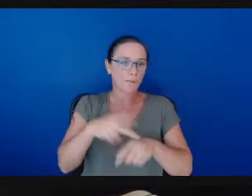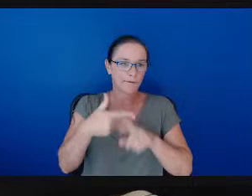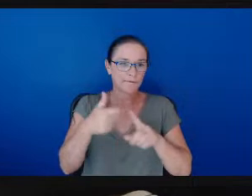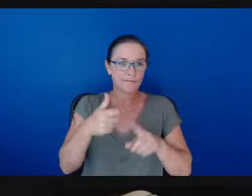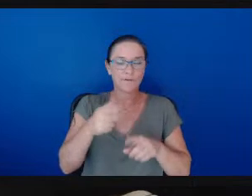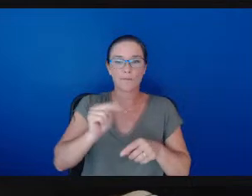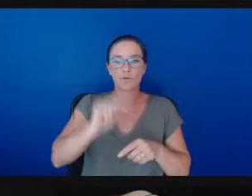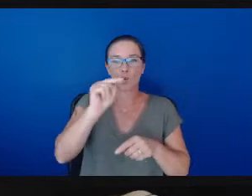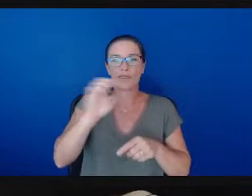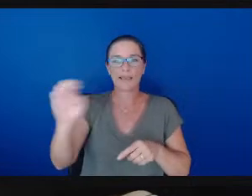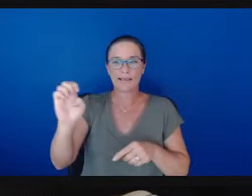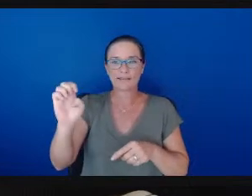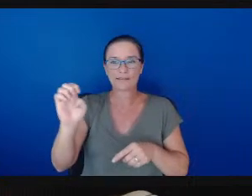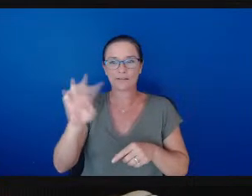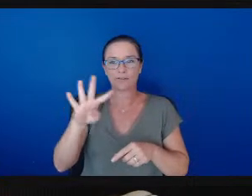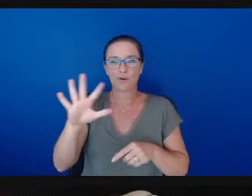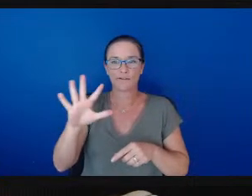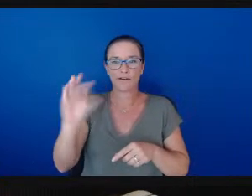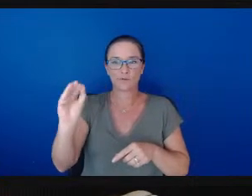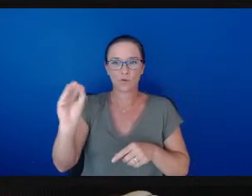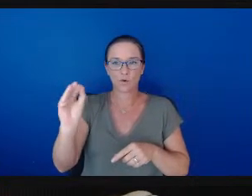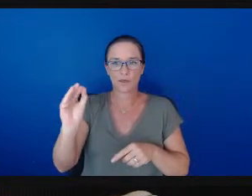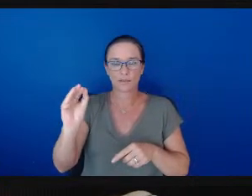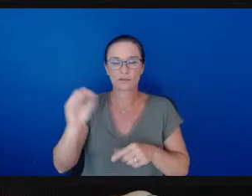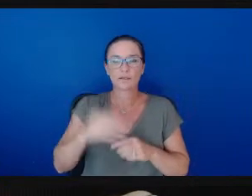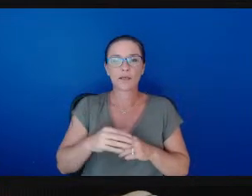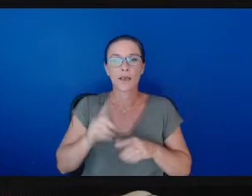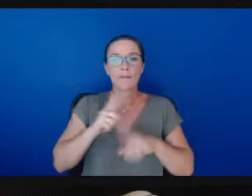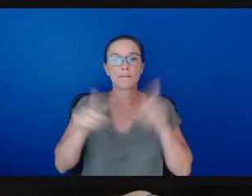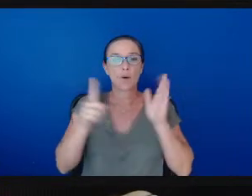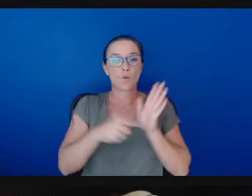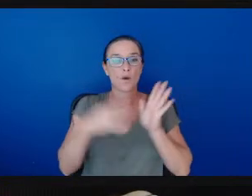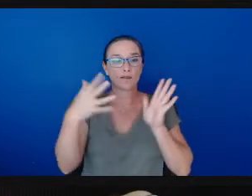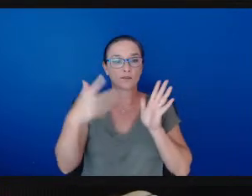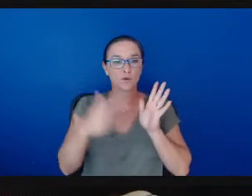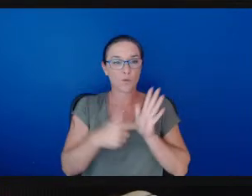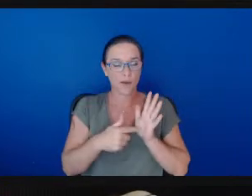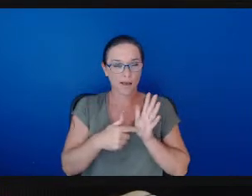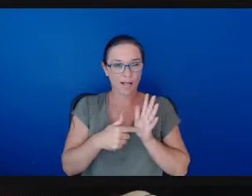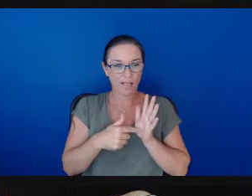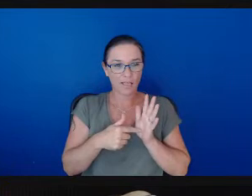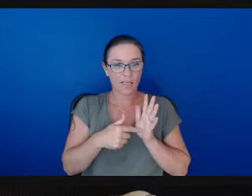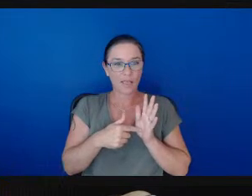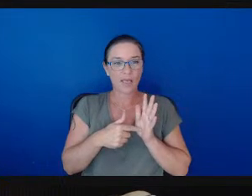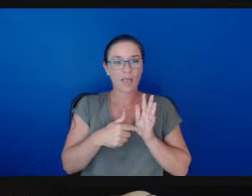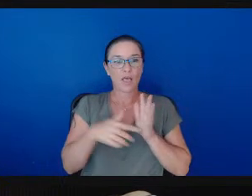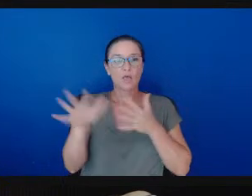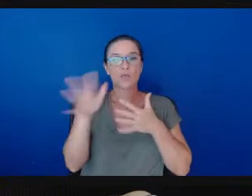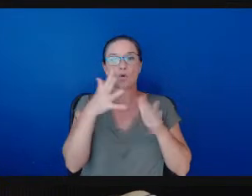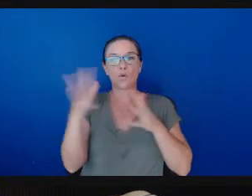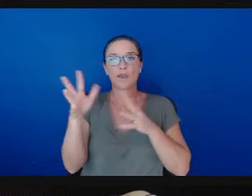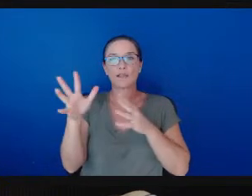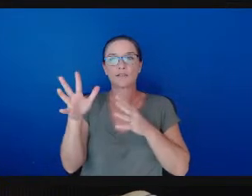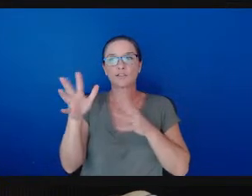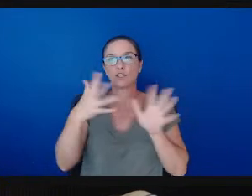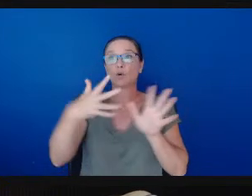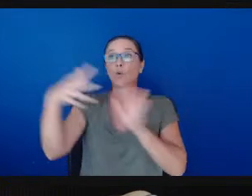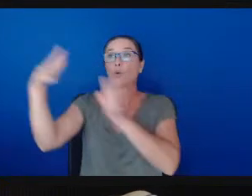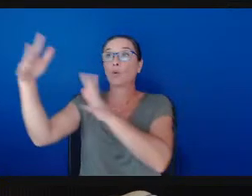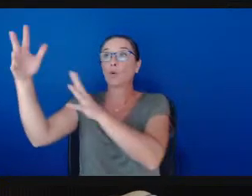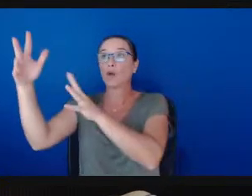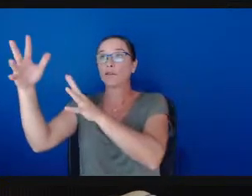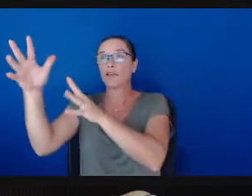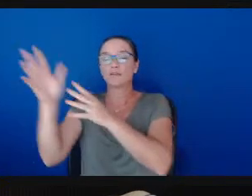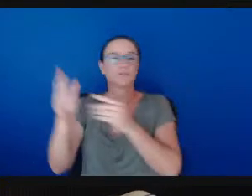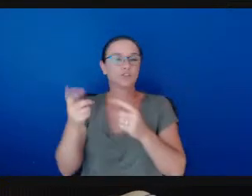45 degrees east of north. But occasionally we have the winds slacken and come from the other direction, from the Kona side. That's what you're seeing over